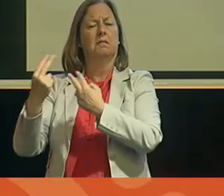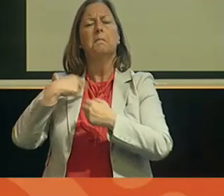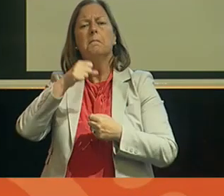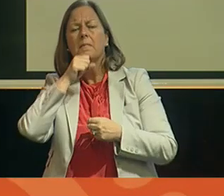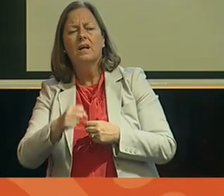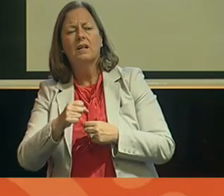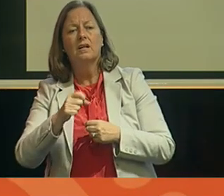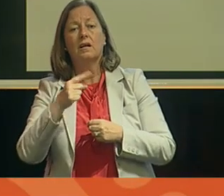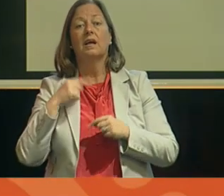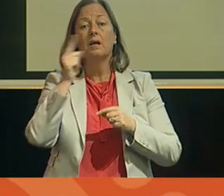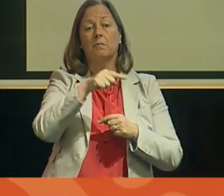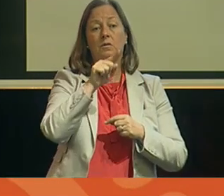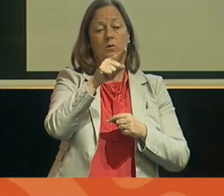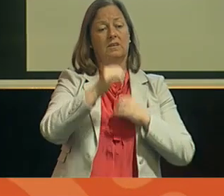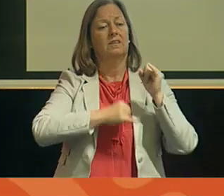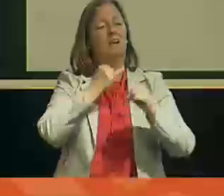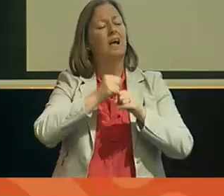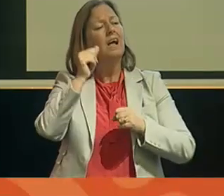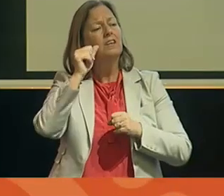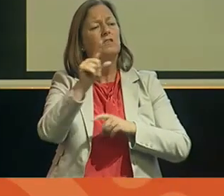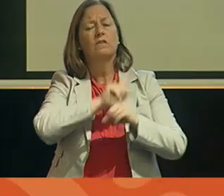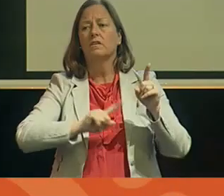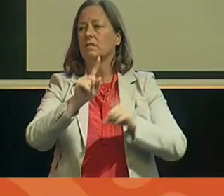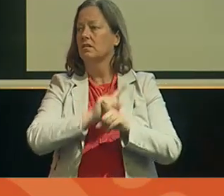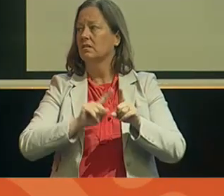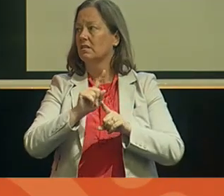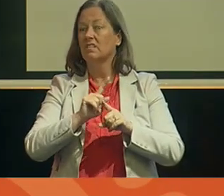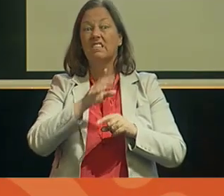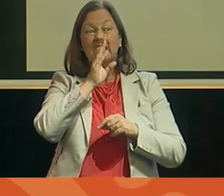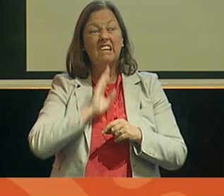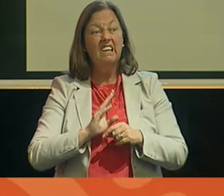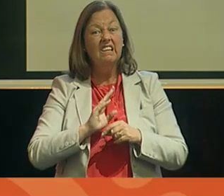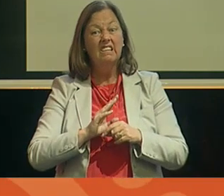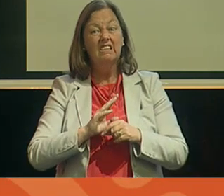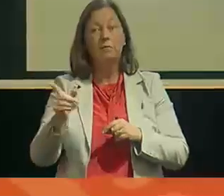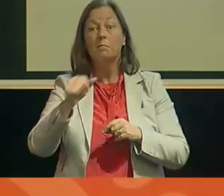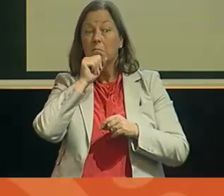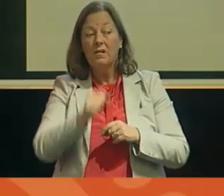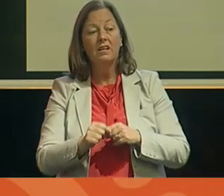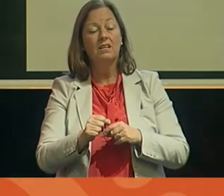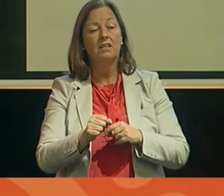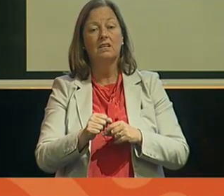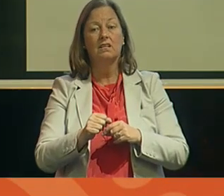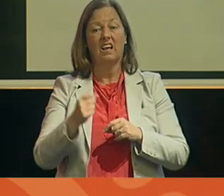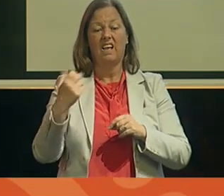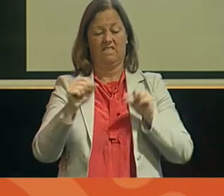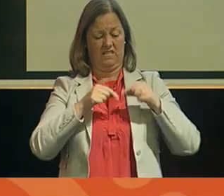came to International AIDS Conference, sadly it was stated as male in my name